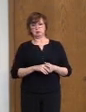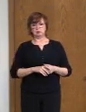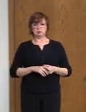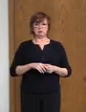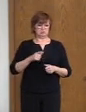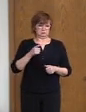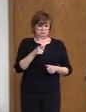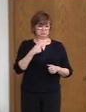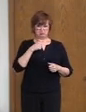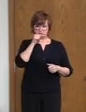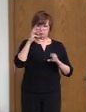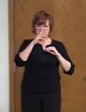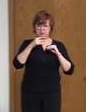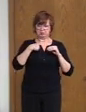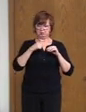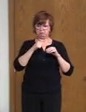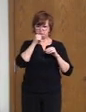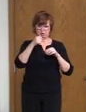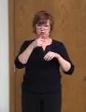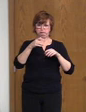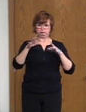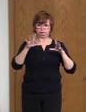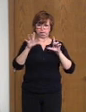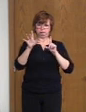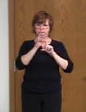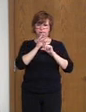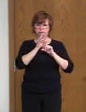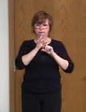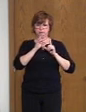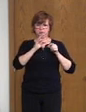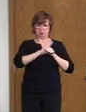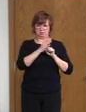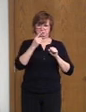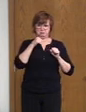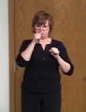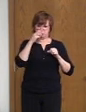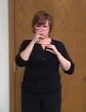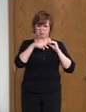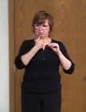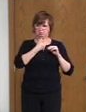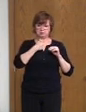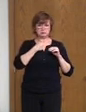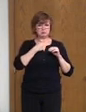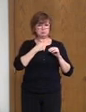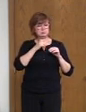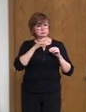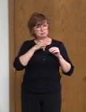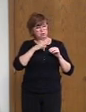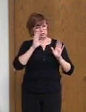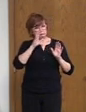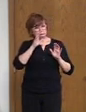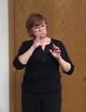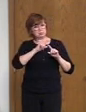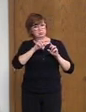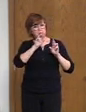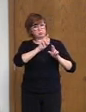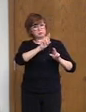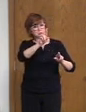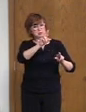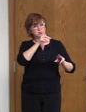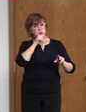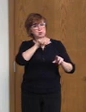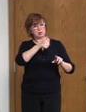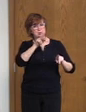virus yourself, do it for those around you. Do it for our seniors, our parents and our grandparents, who are the